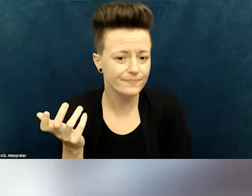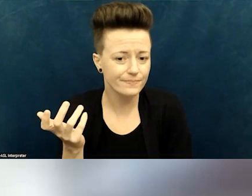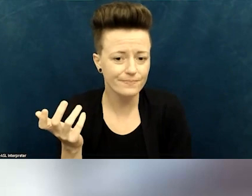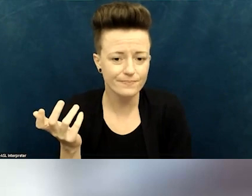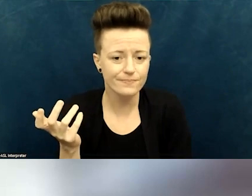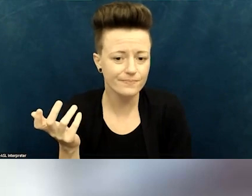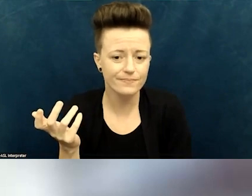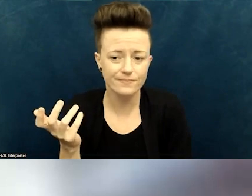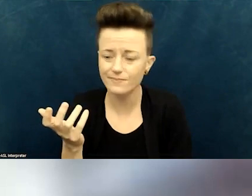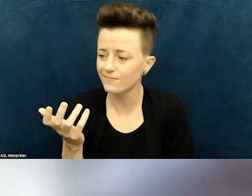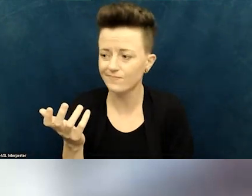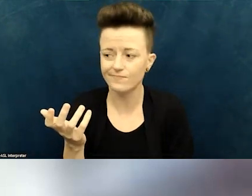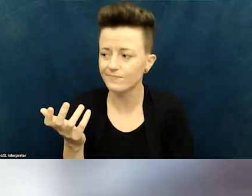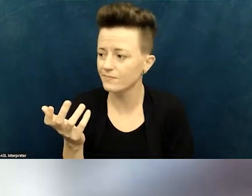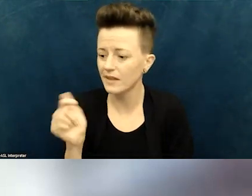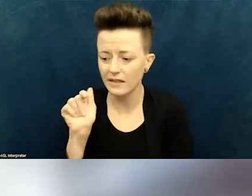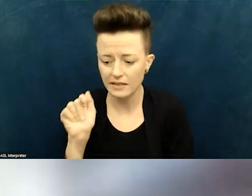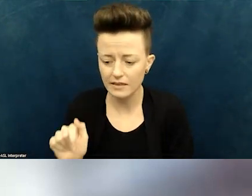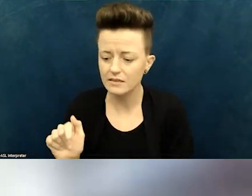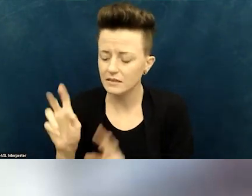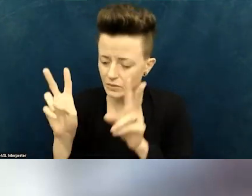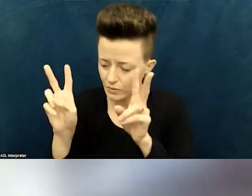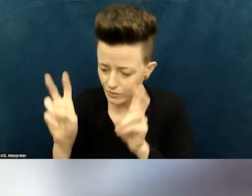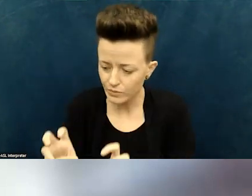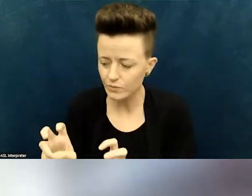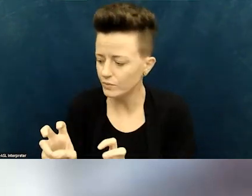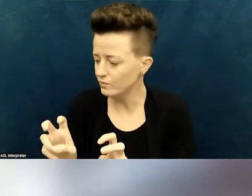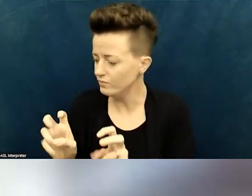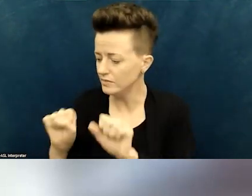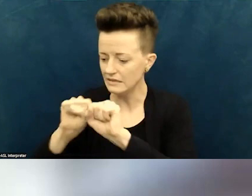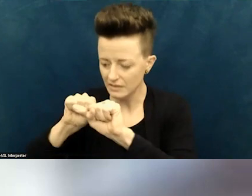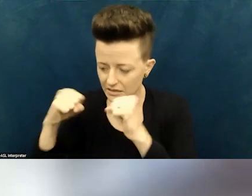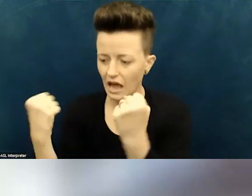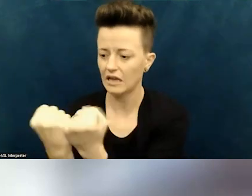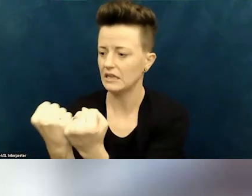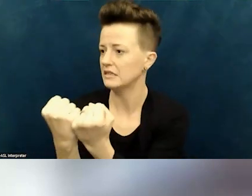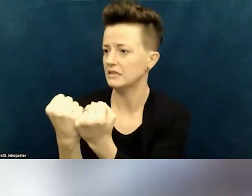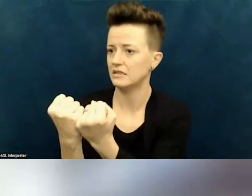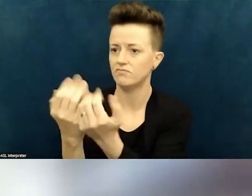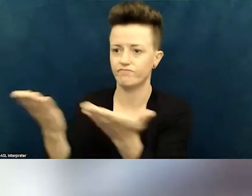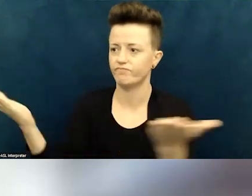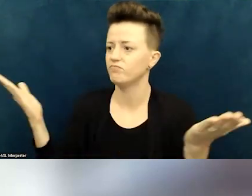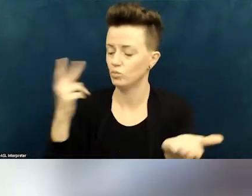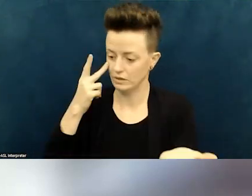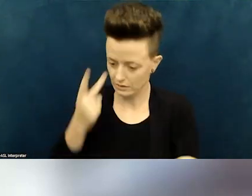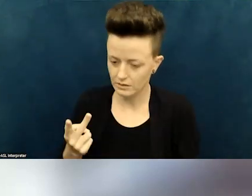this is a societal concern. It's societal, it's